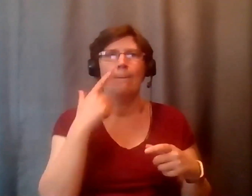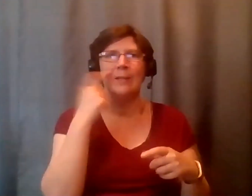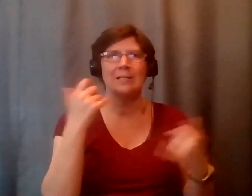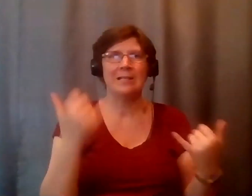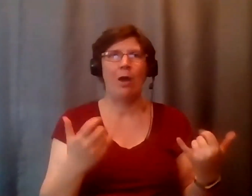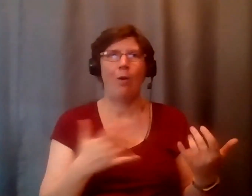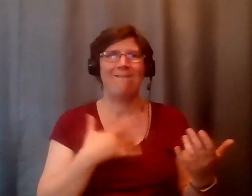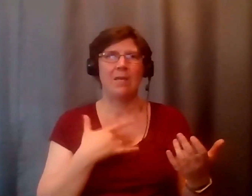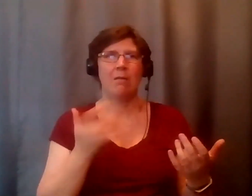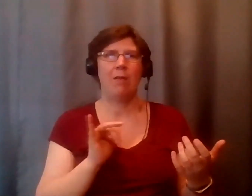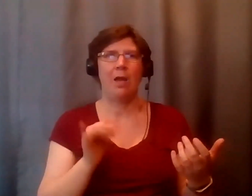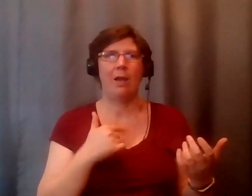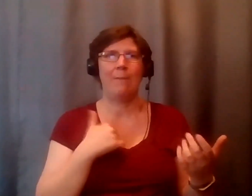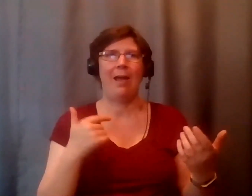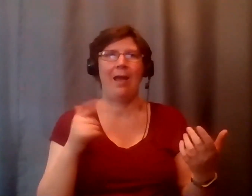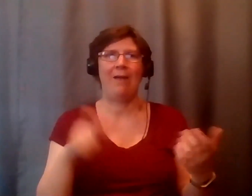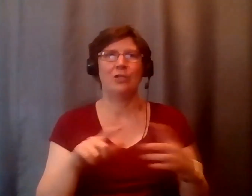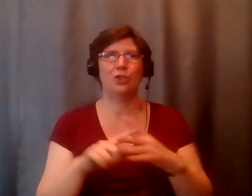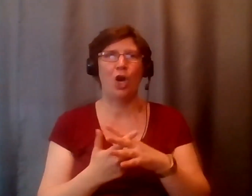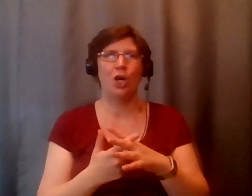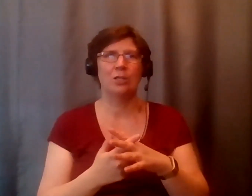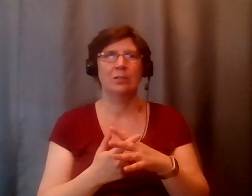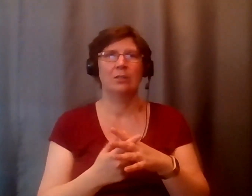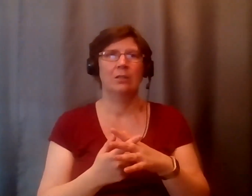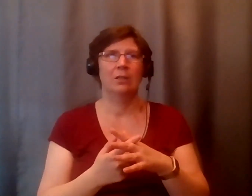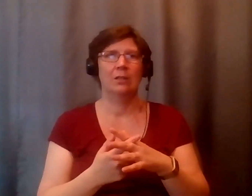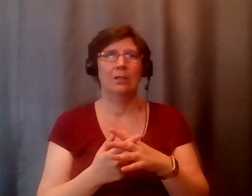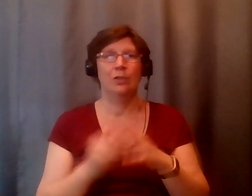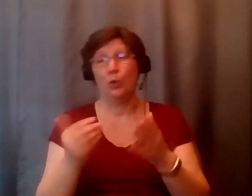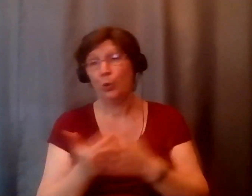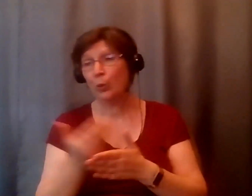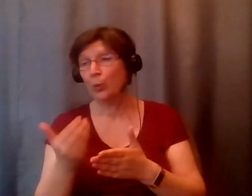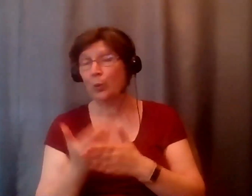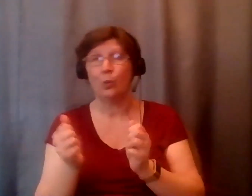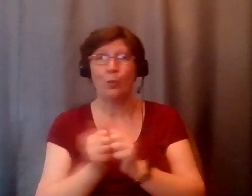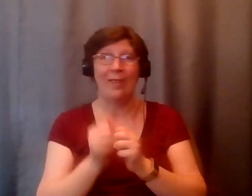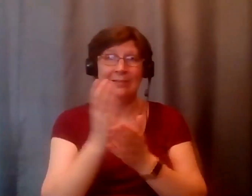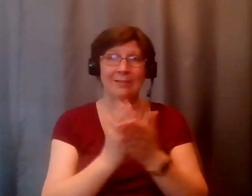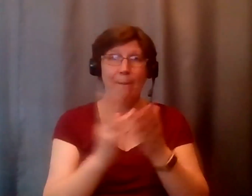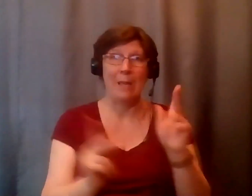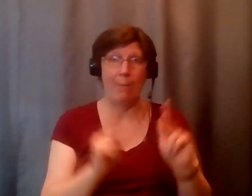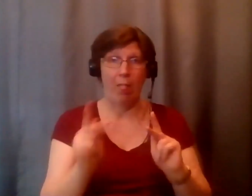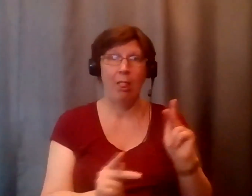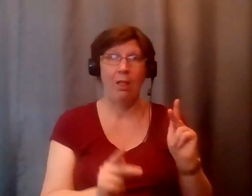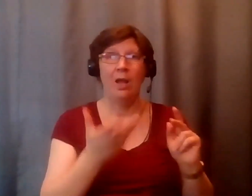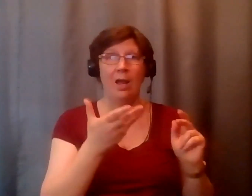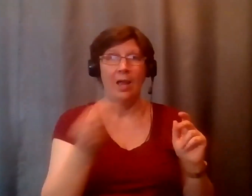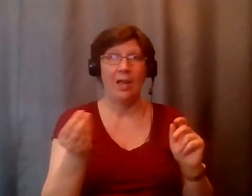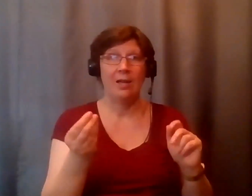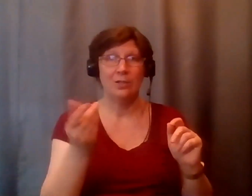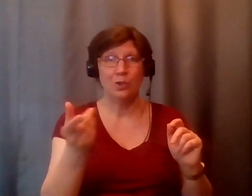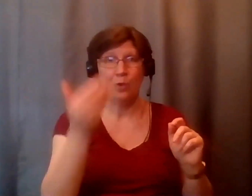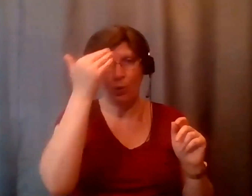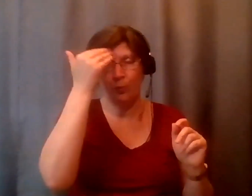I feel like I'm having to start kind of fresh and new with some people. And, you